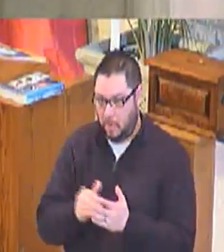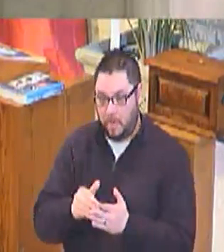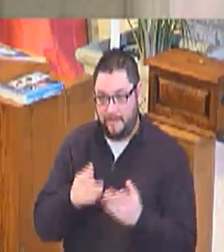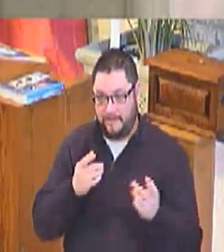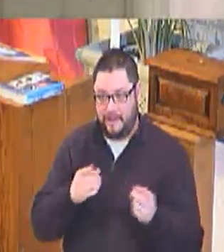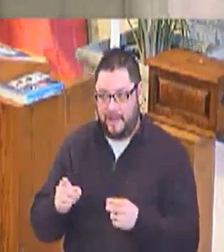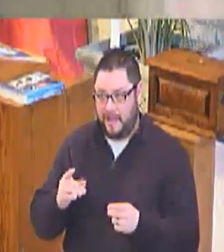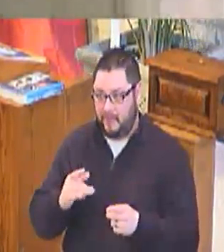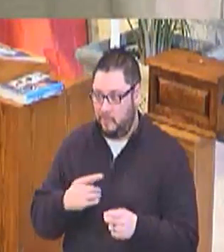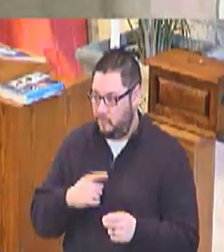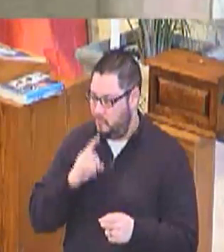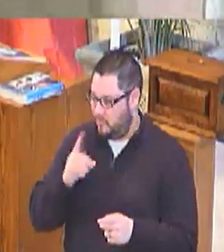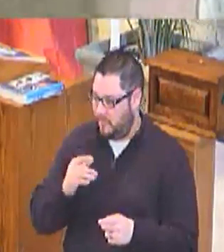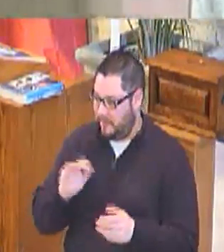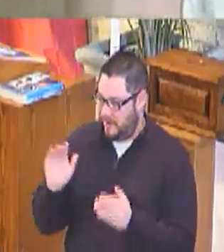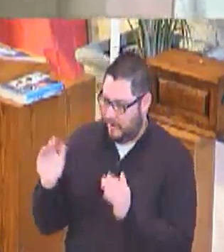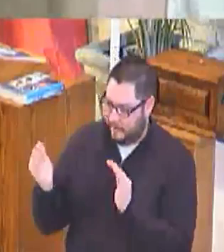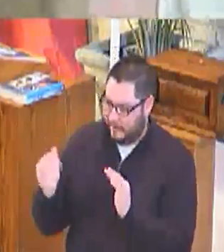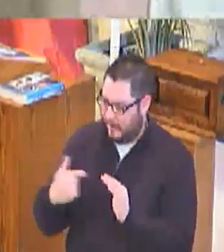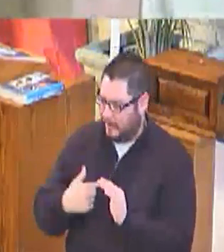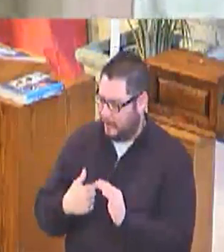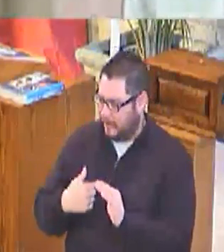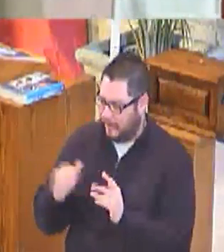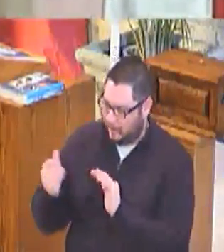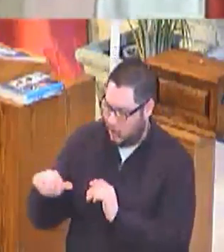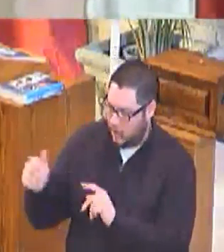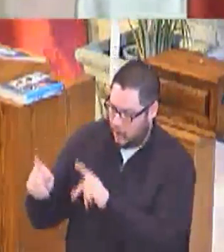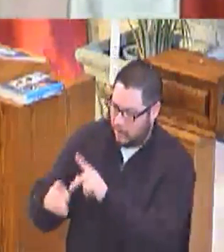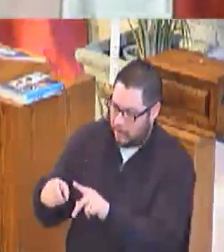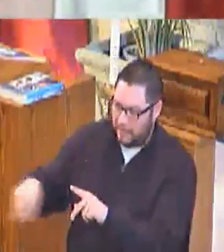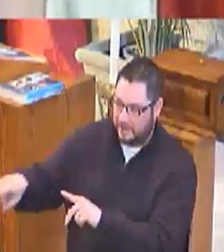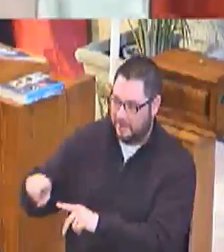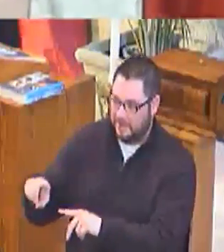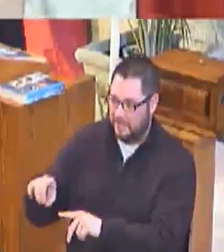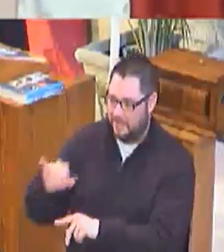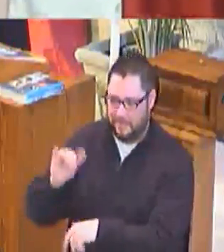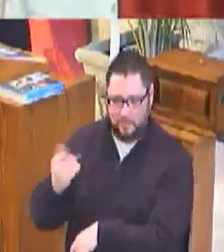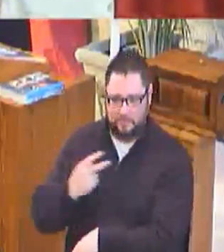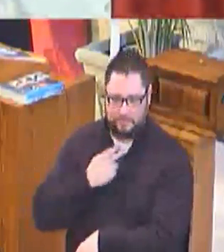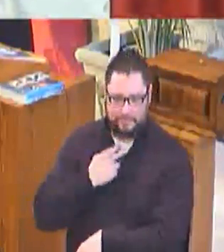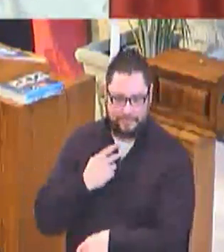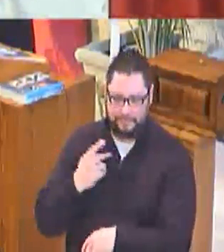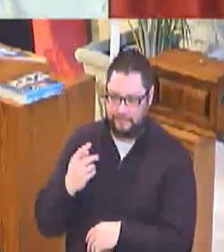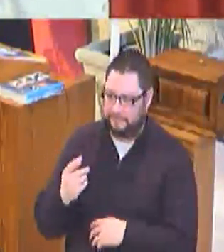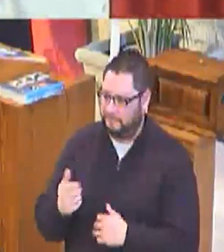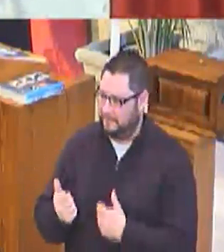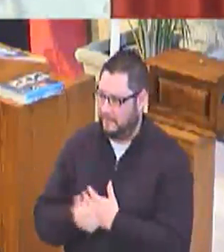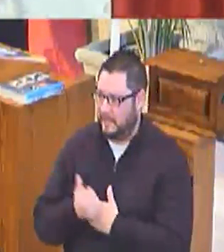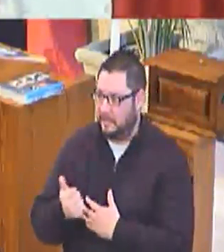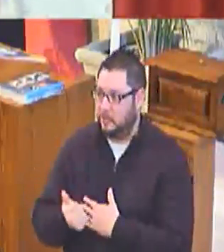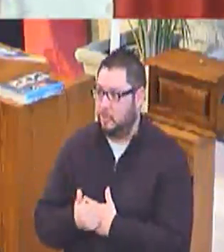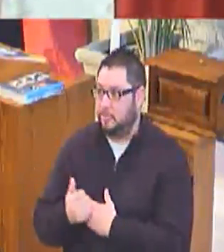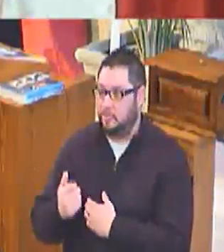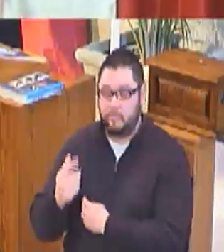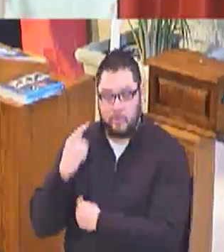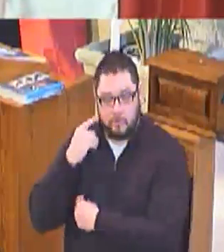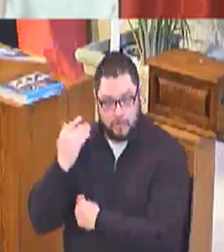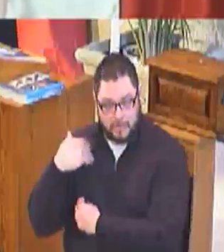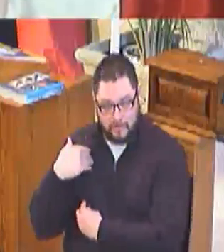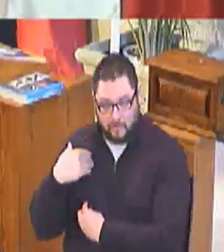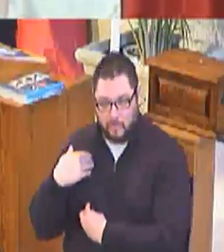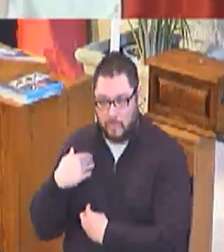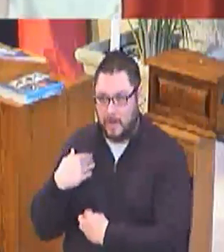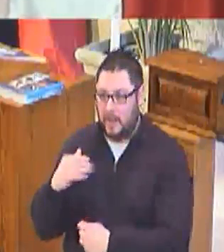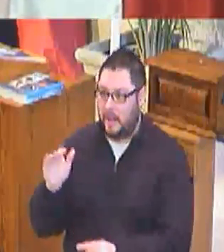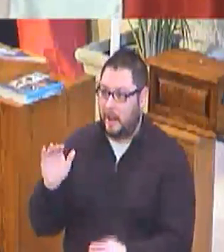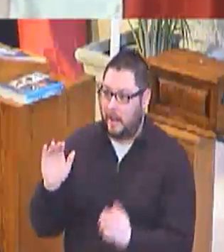start comparing ourselves to others, that is a trap for us. How many times have we heard